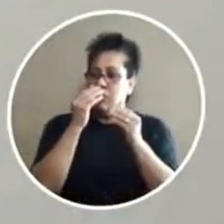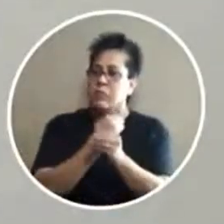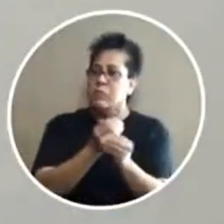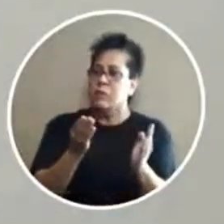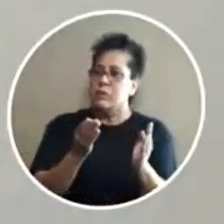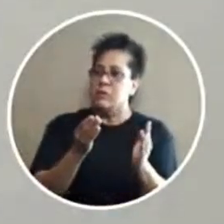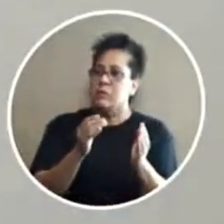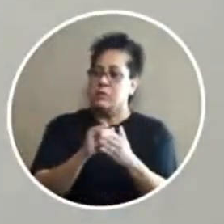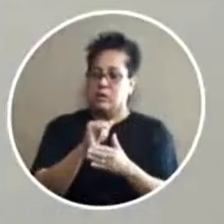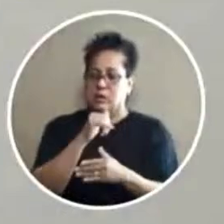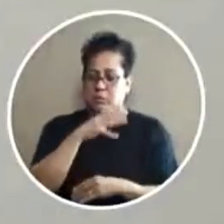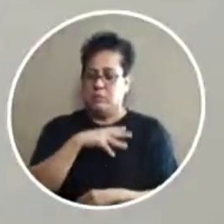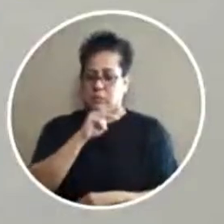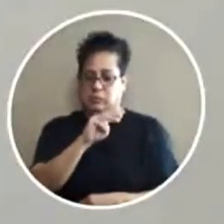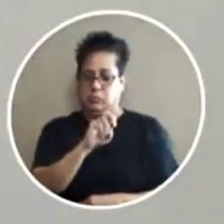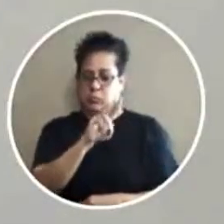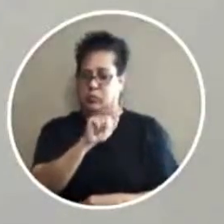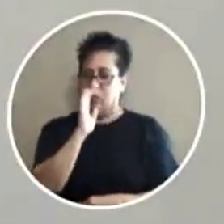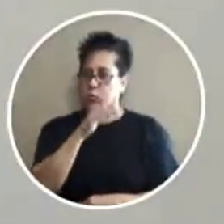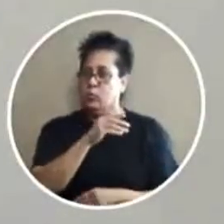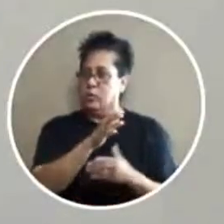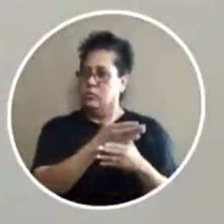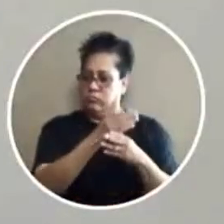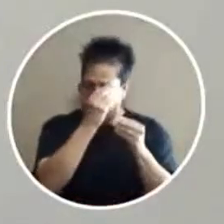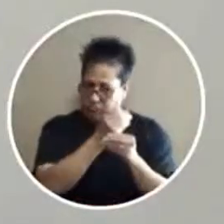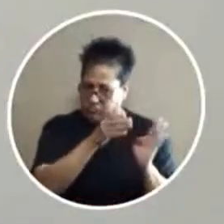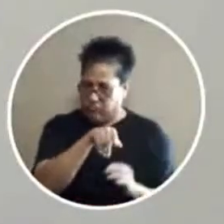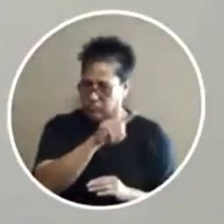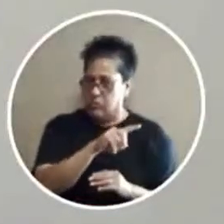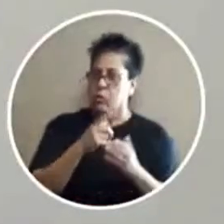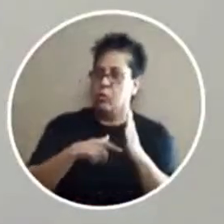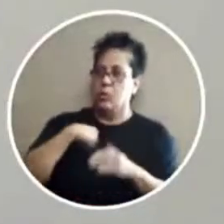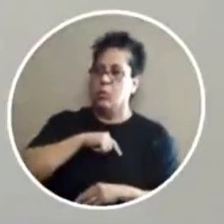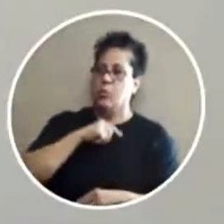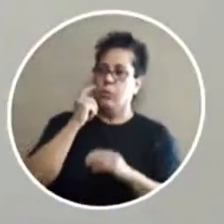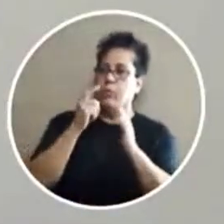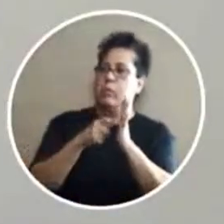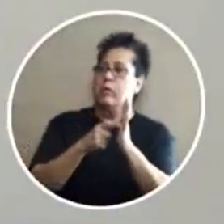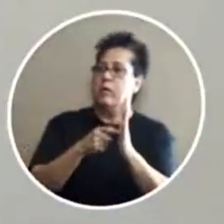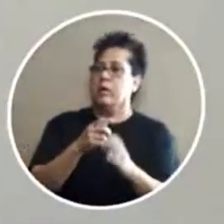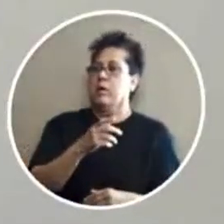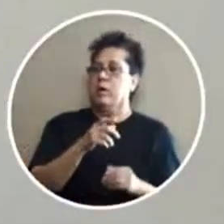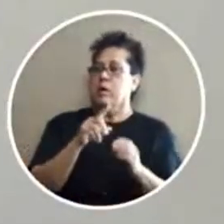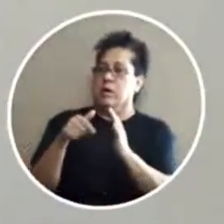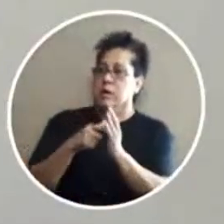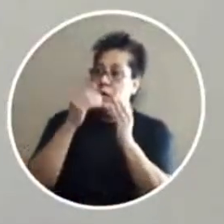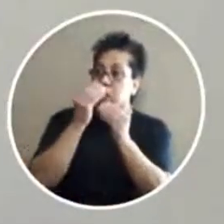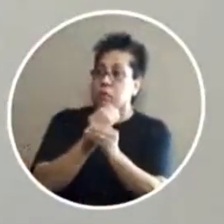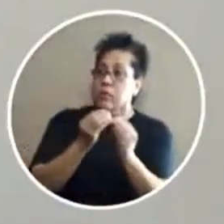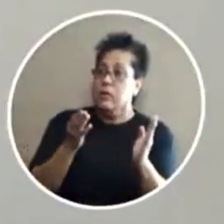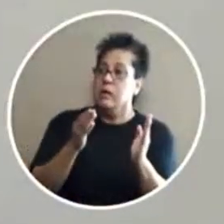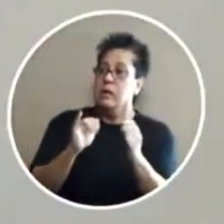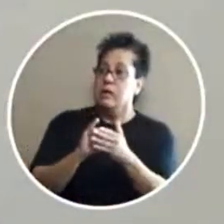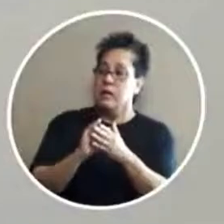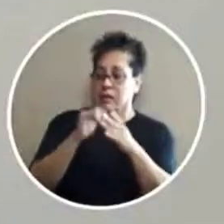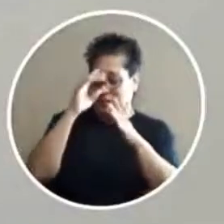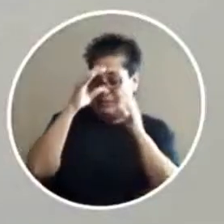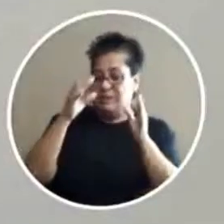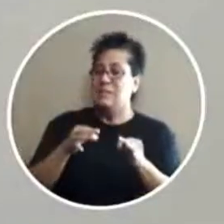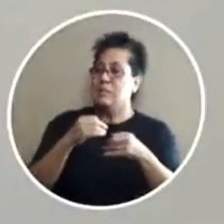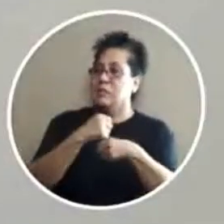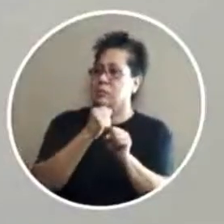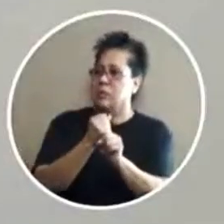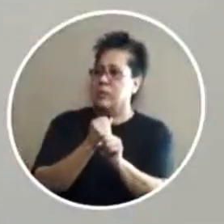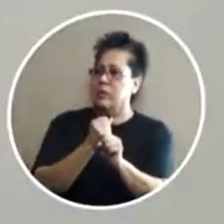Ms. Mora will share with you specifically as to what we're seeing. This information drives the decision-making and